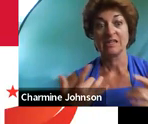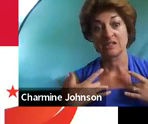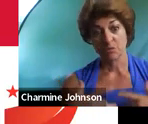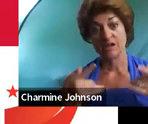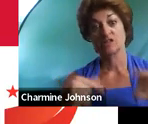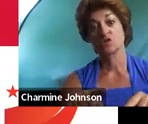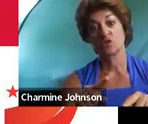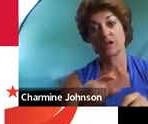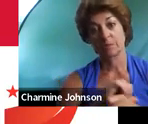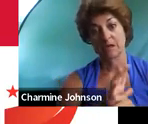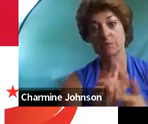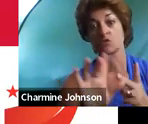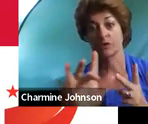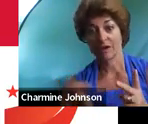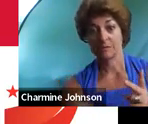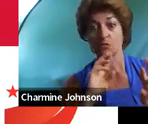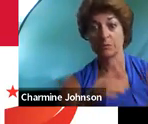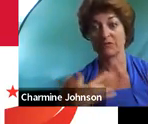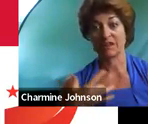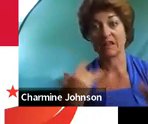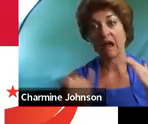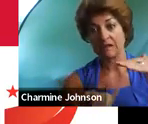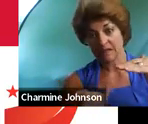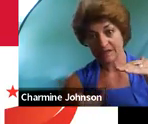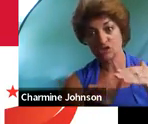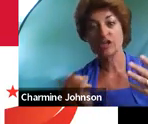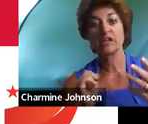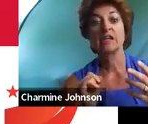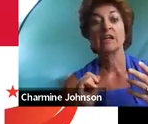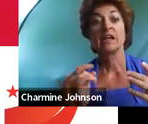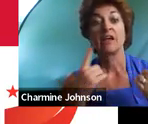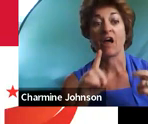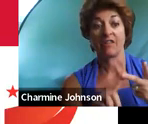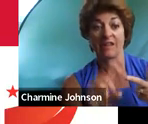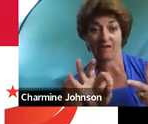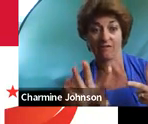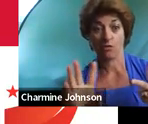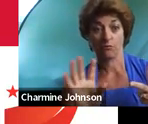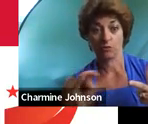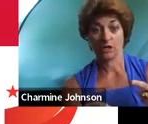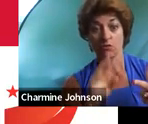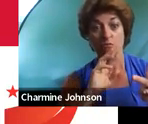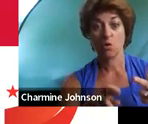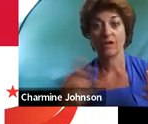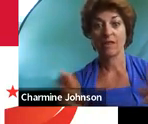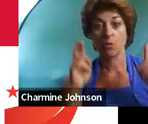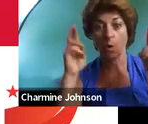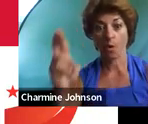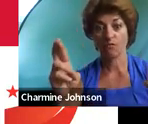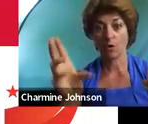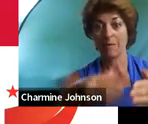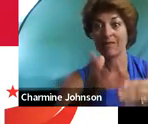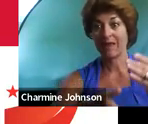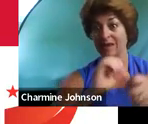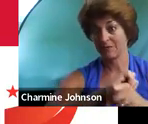pandemic. 25% reported feelings of isolation. And finally, 94% reported that they were hopeful about